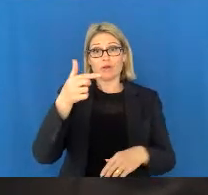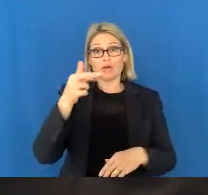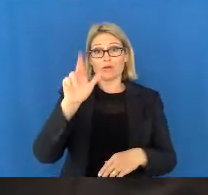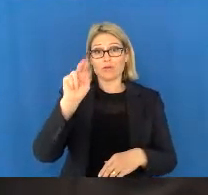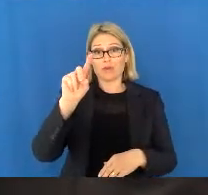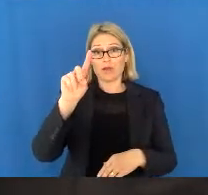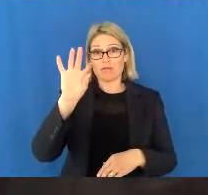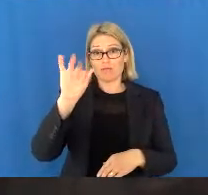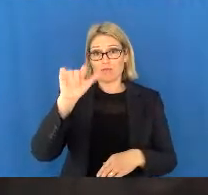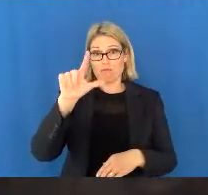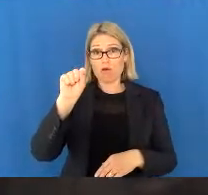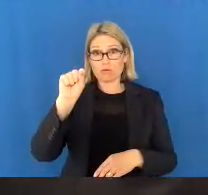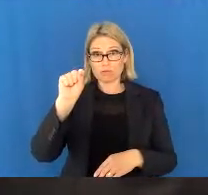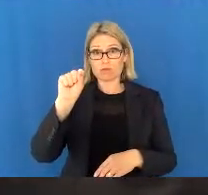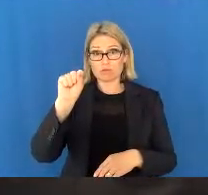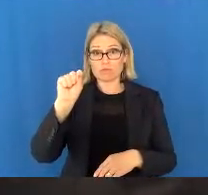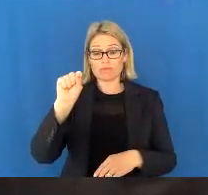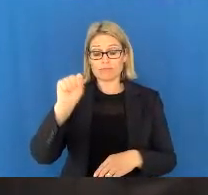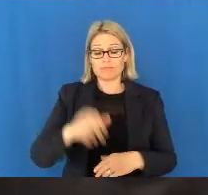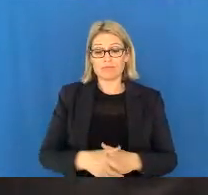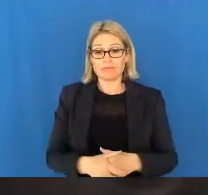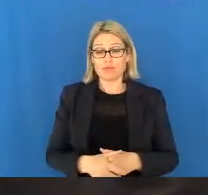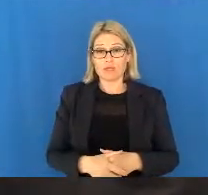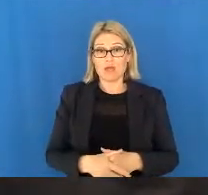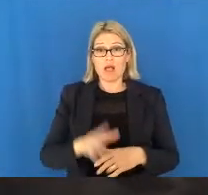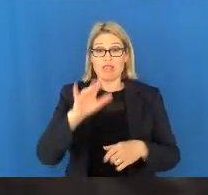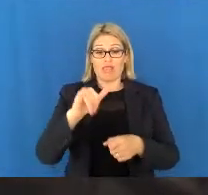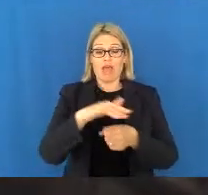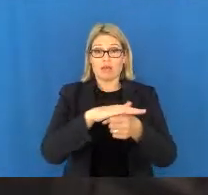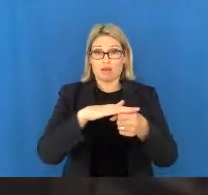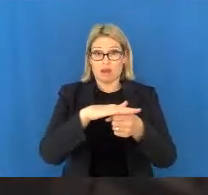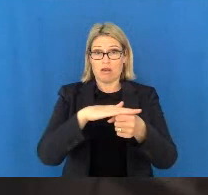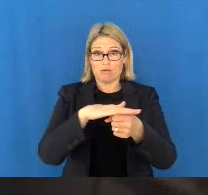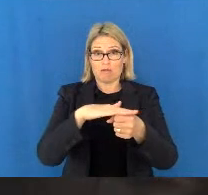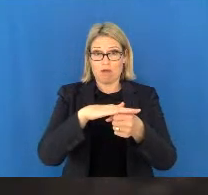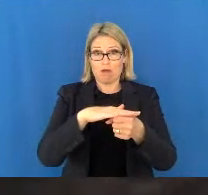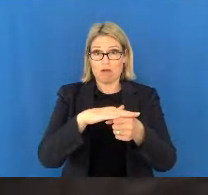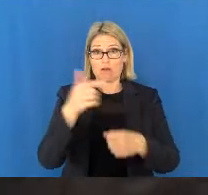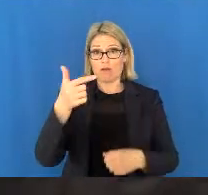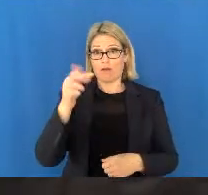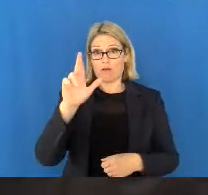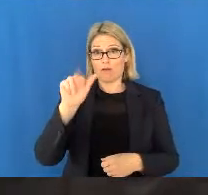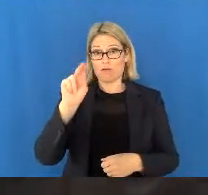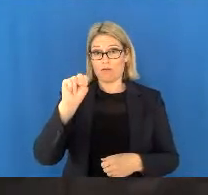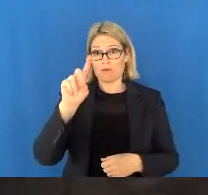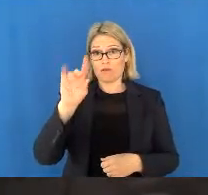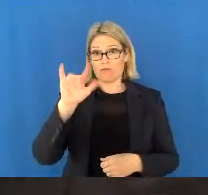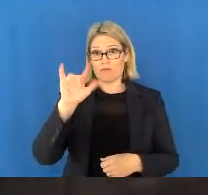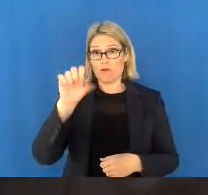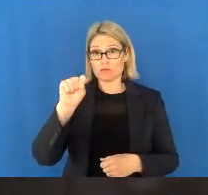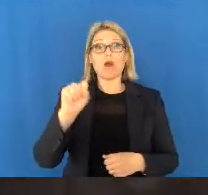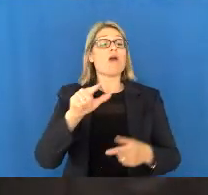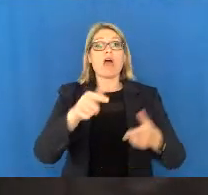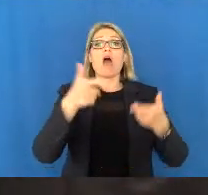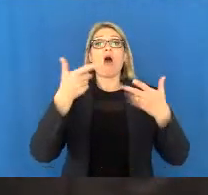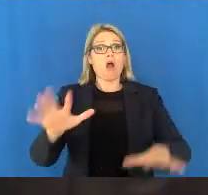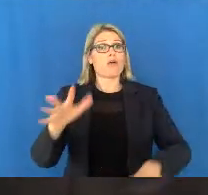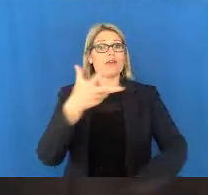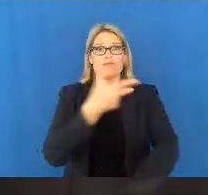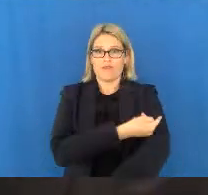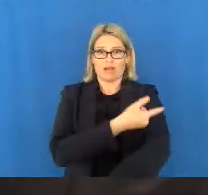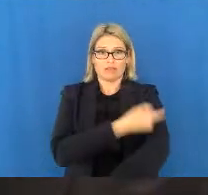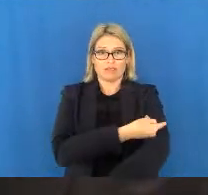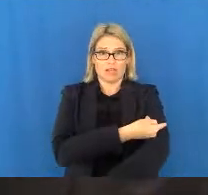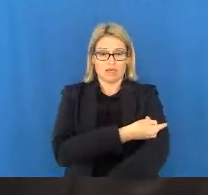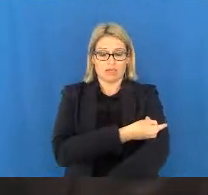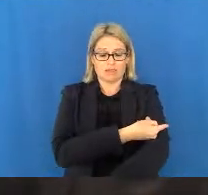that in that establishment, most of the patients have been vaccinated already, so we don't think we're